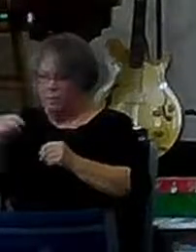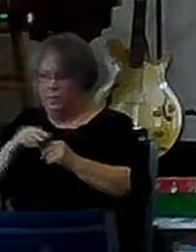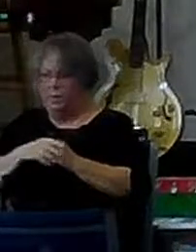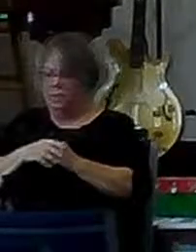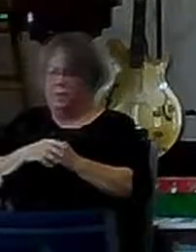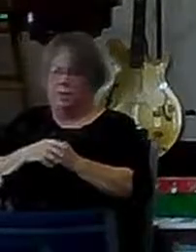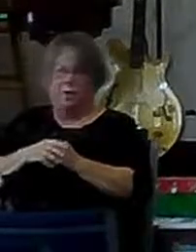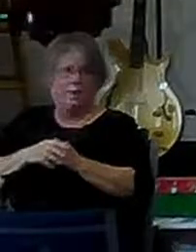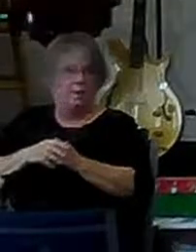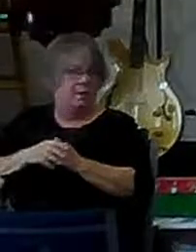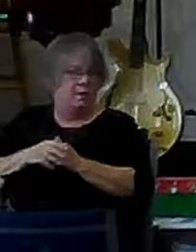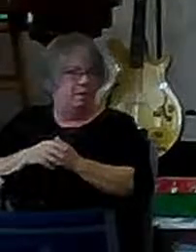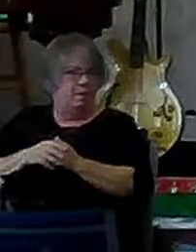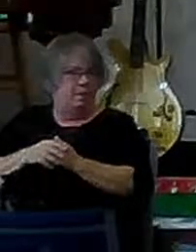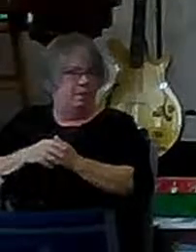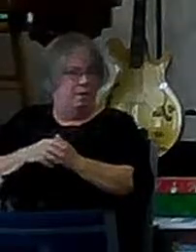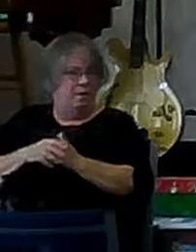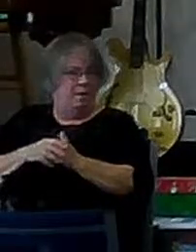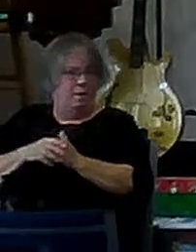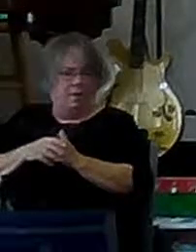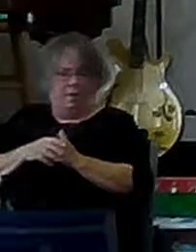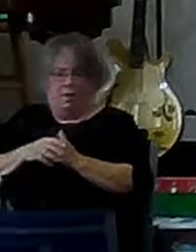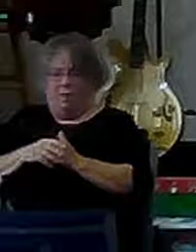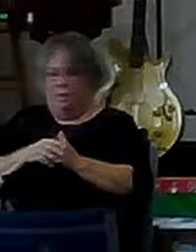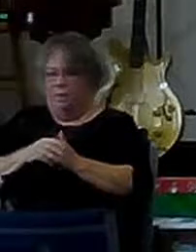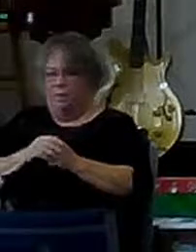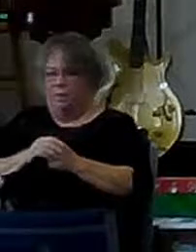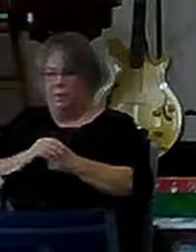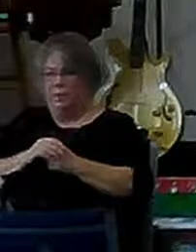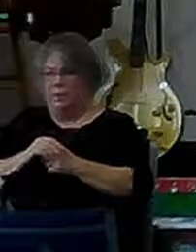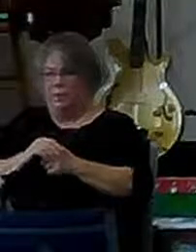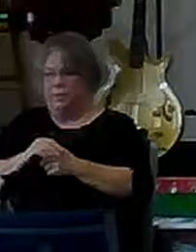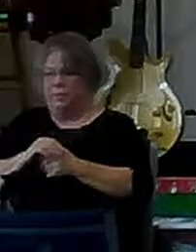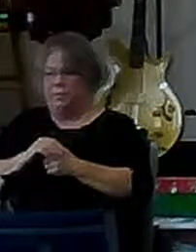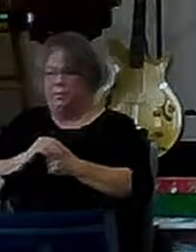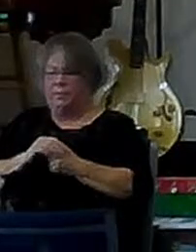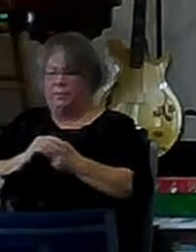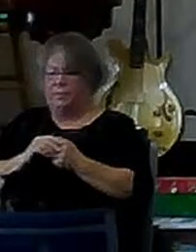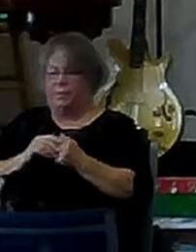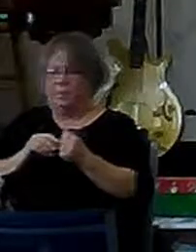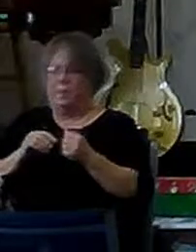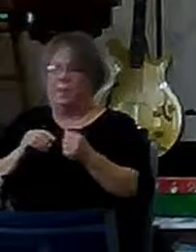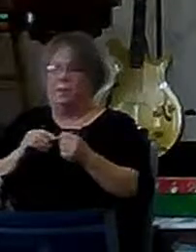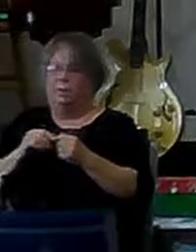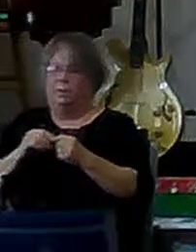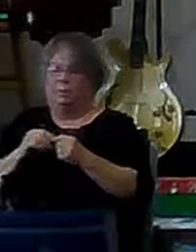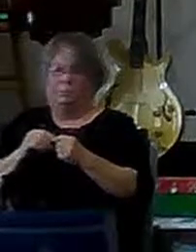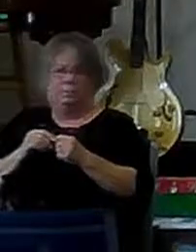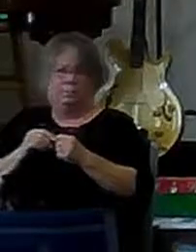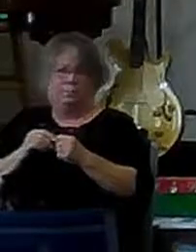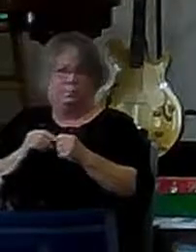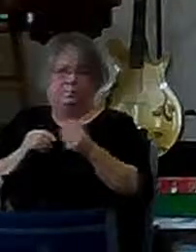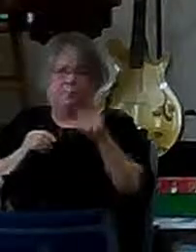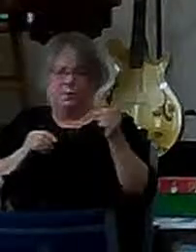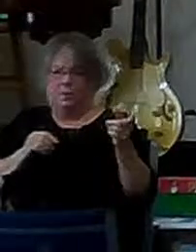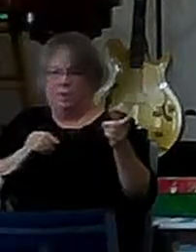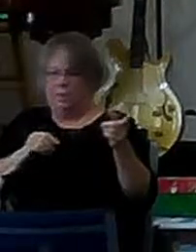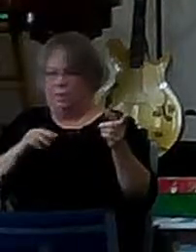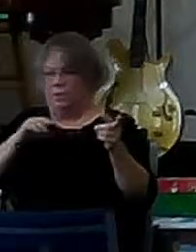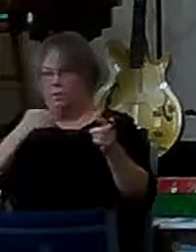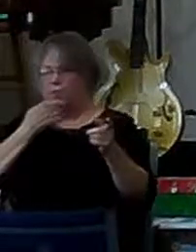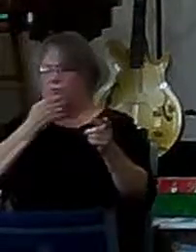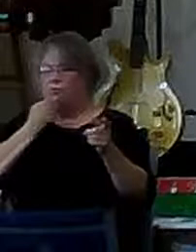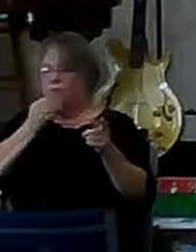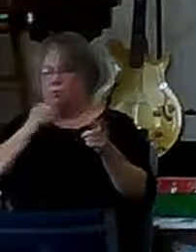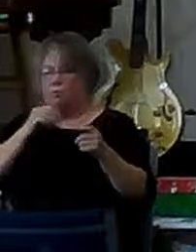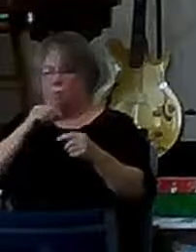Gentile, Gentile, Gentile, there's a Jew. Another Gentile, another Gentile.